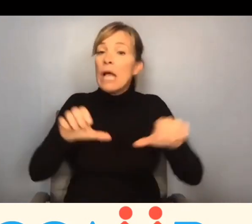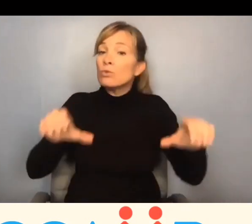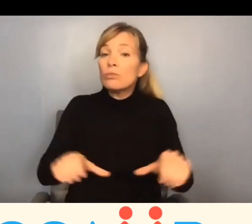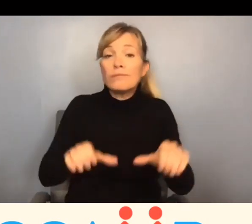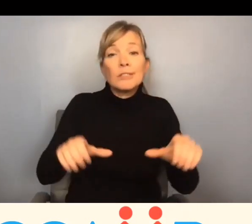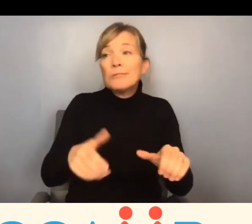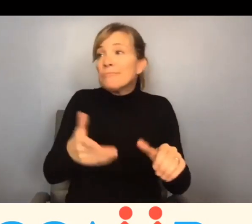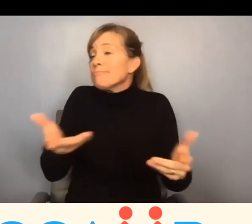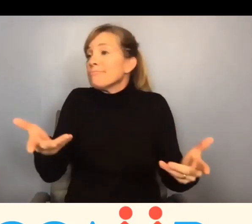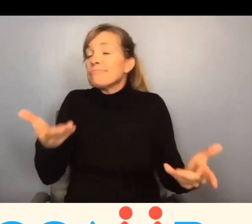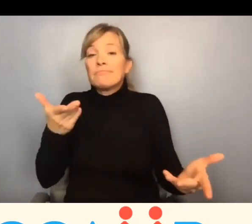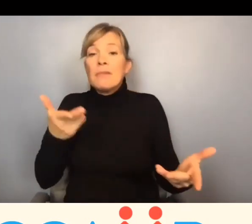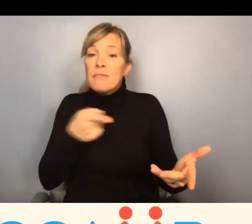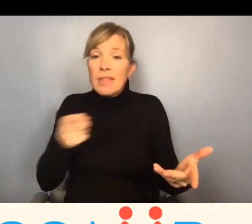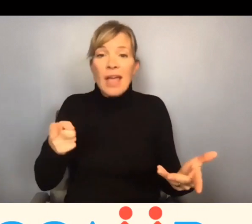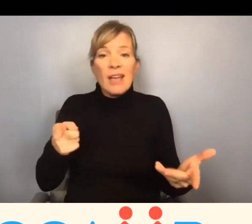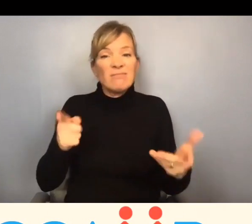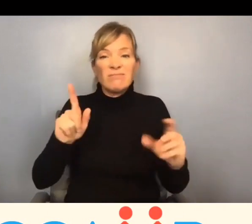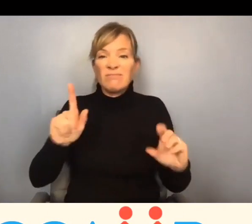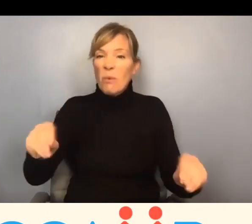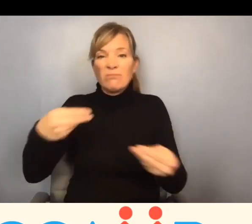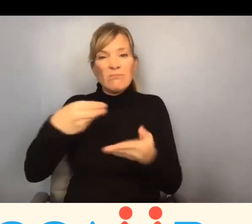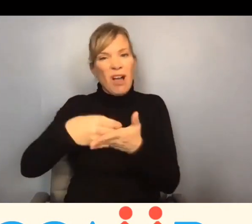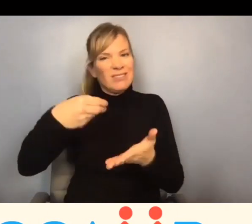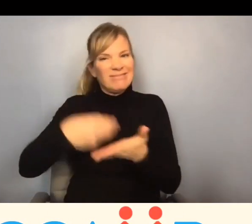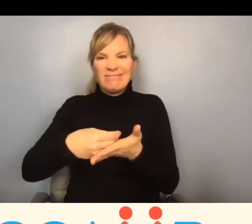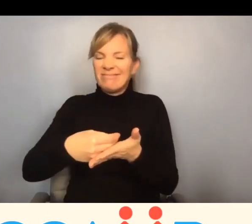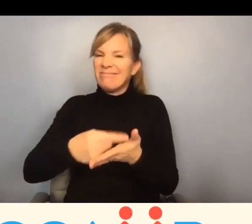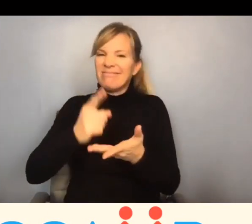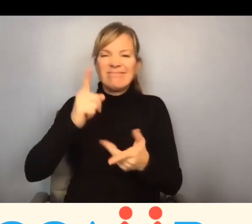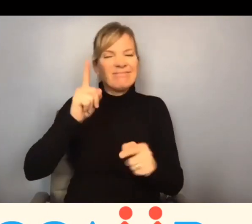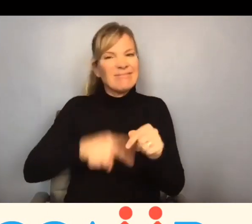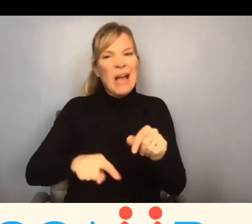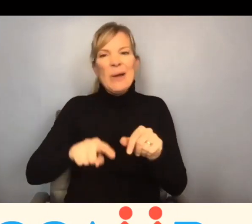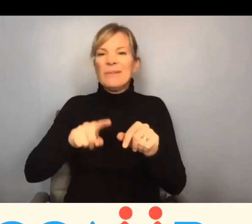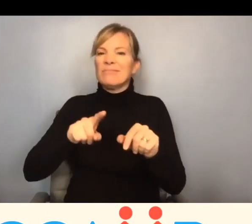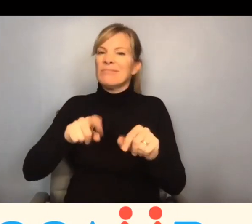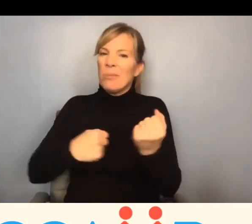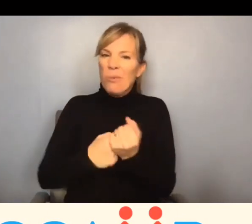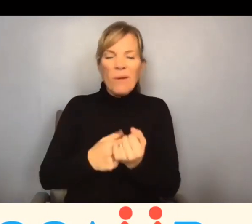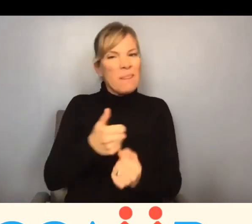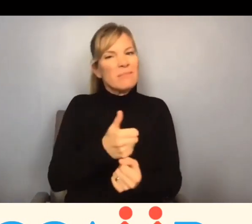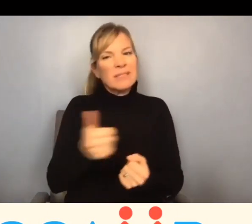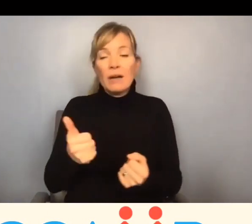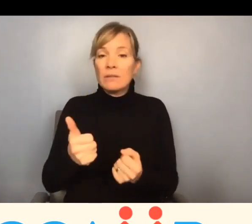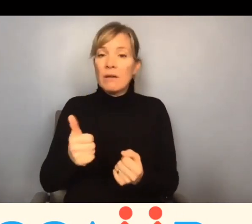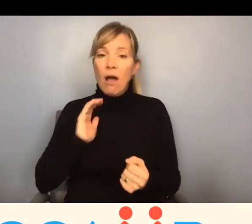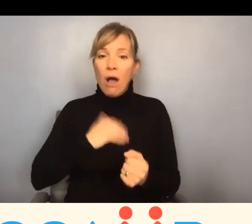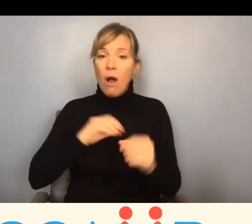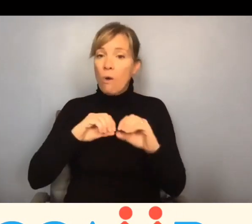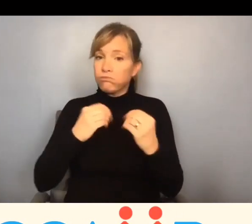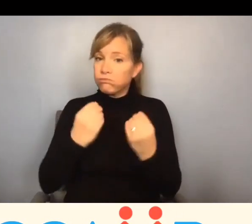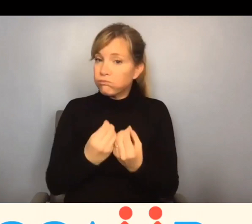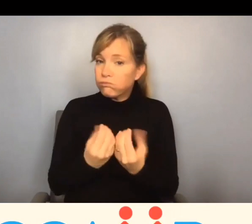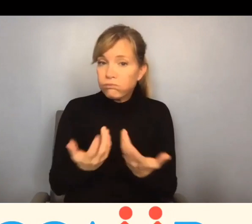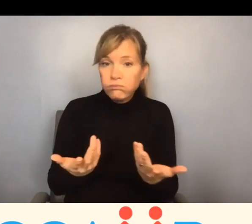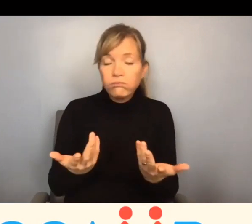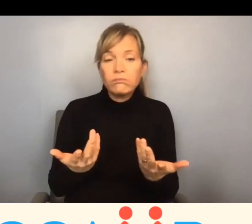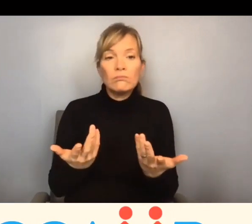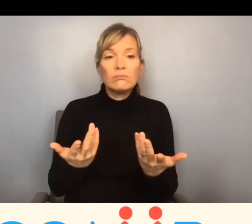they, in fact, have no money to support themselves. Our organization